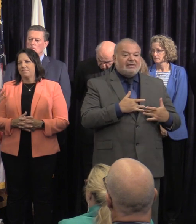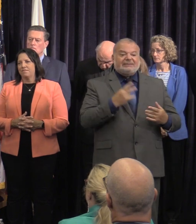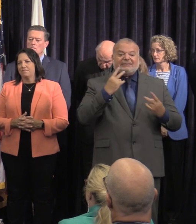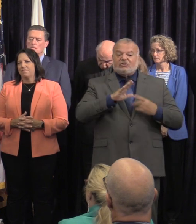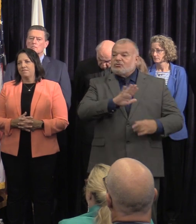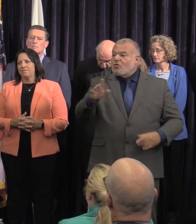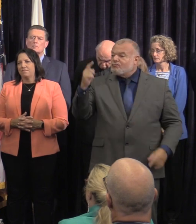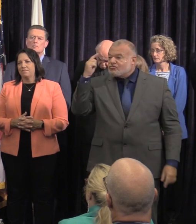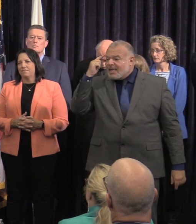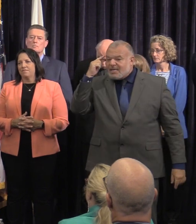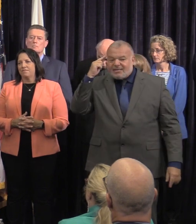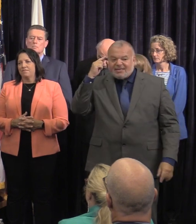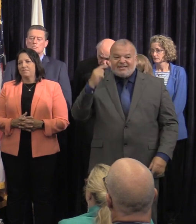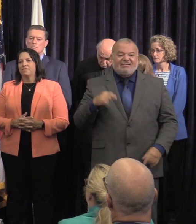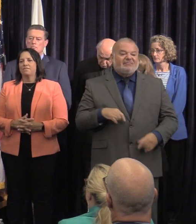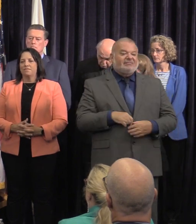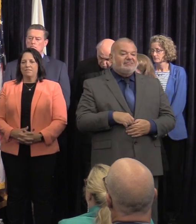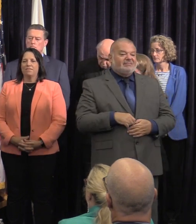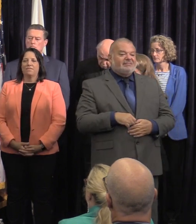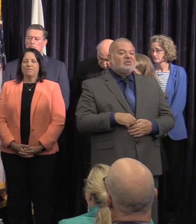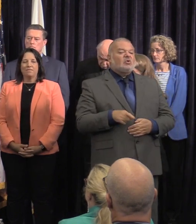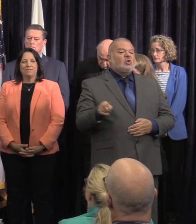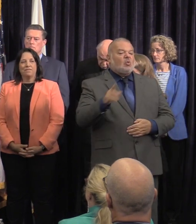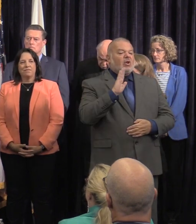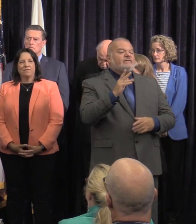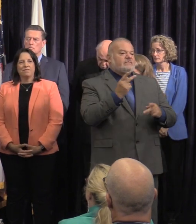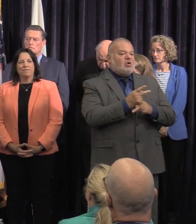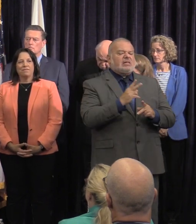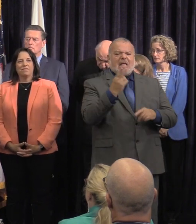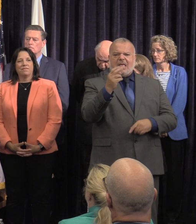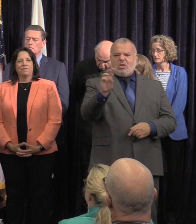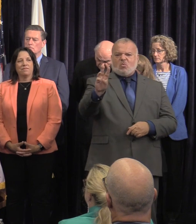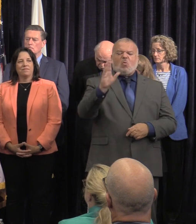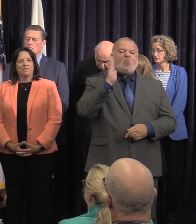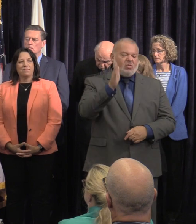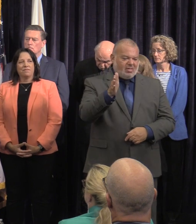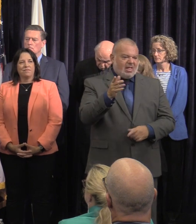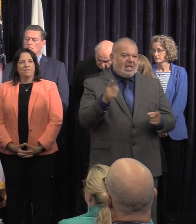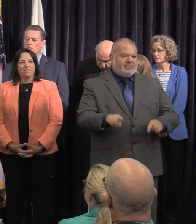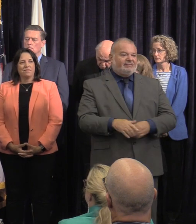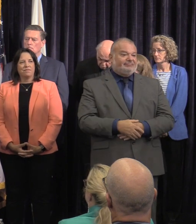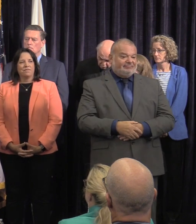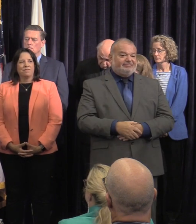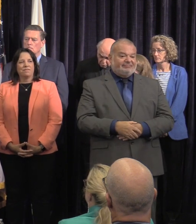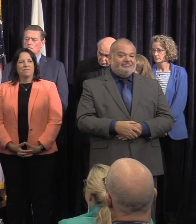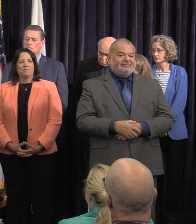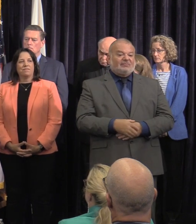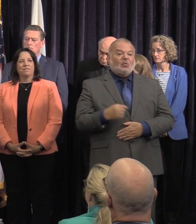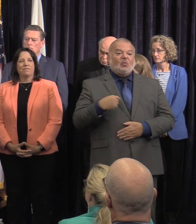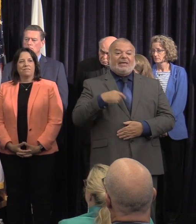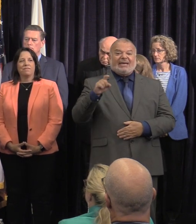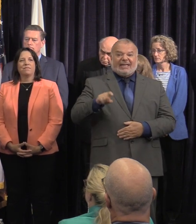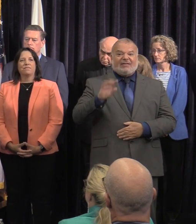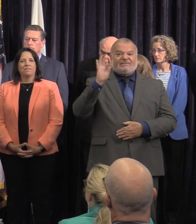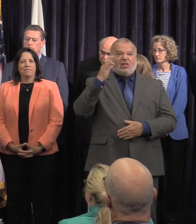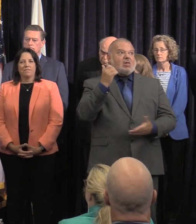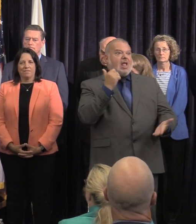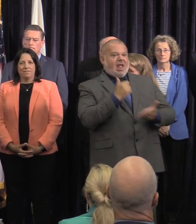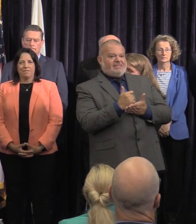collectively represented in this effort will figure out the way forward. I am clear, though, we need help from the federal administration.